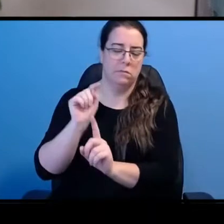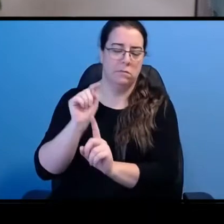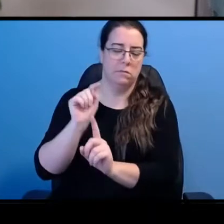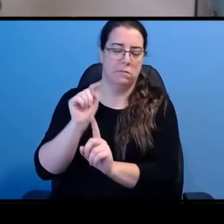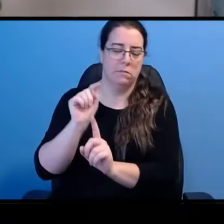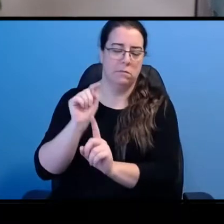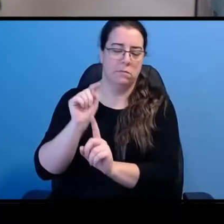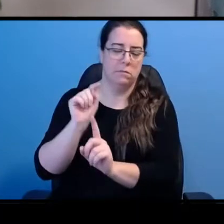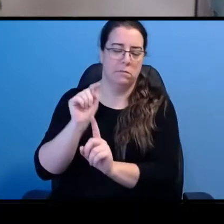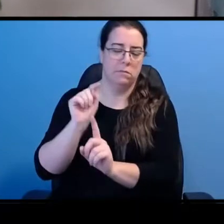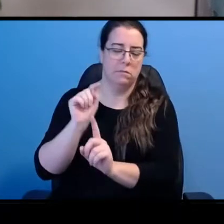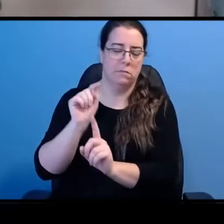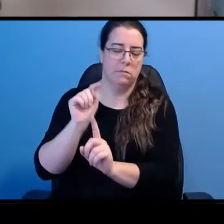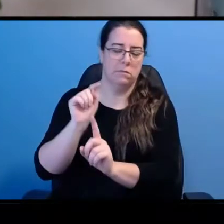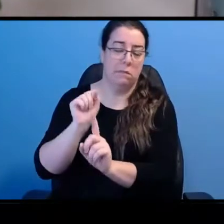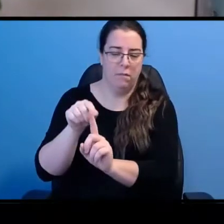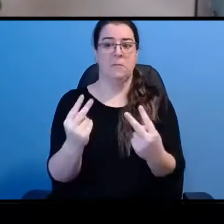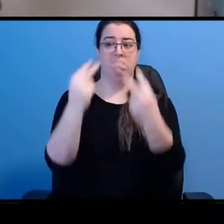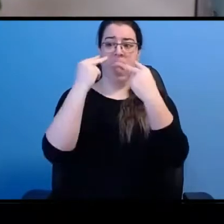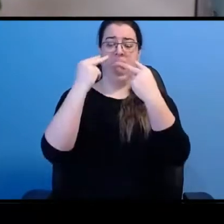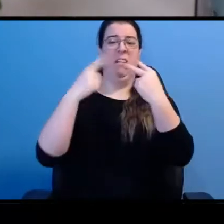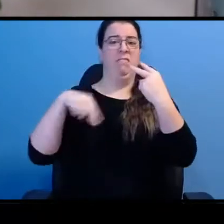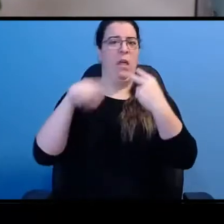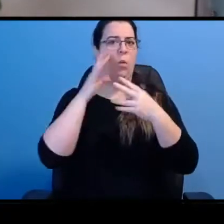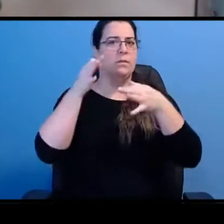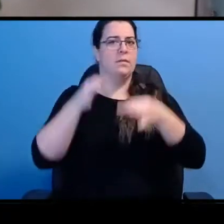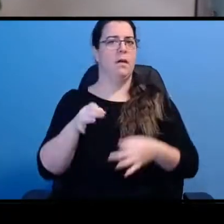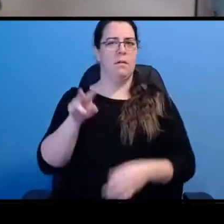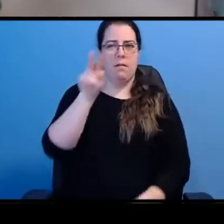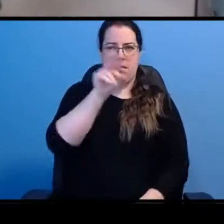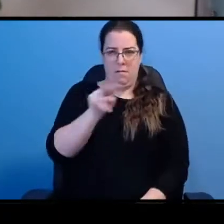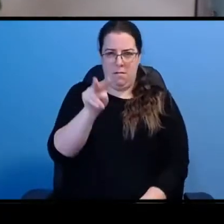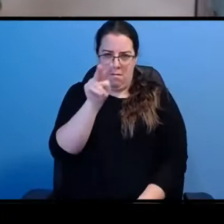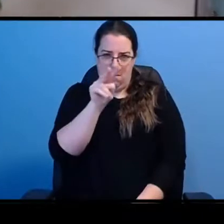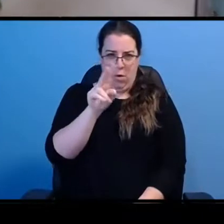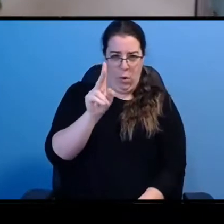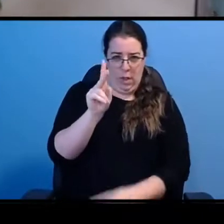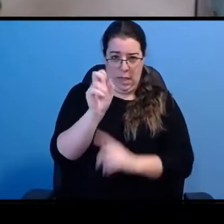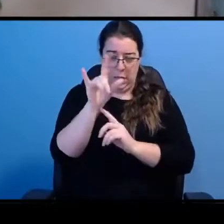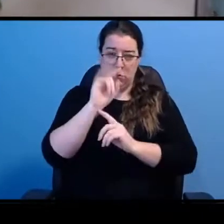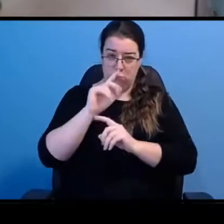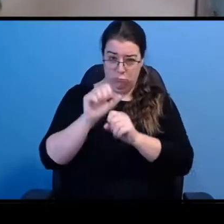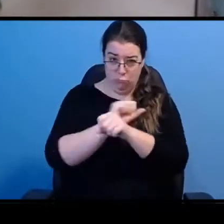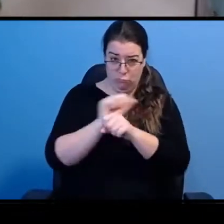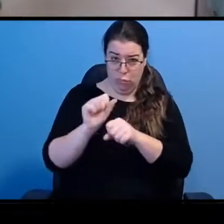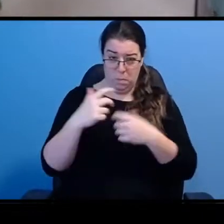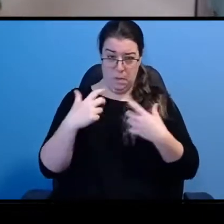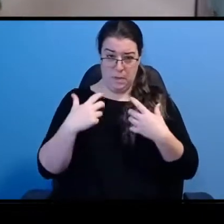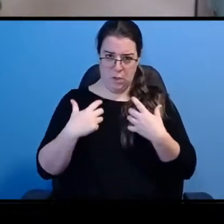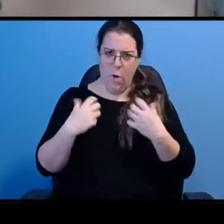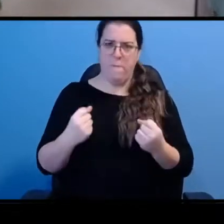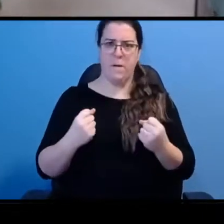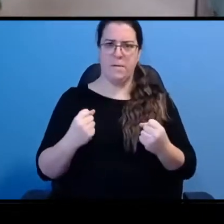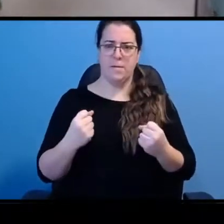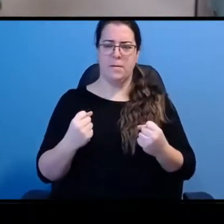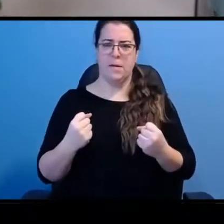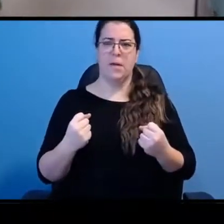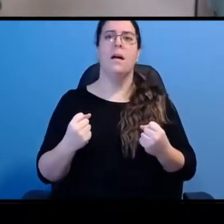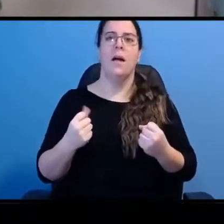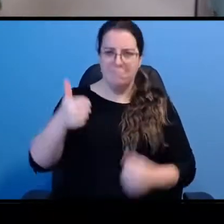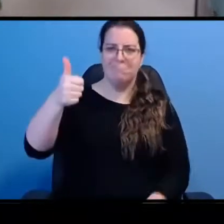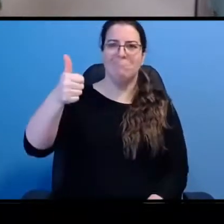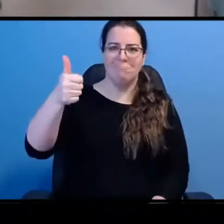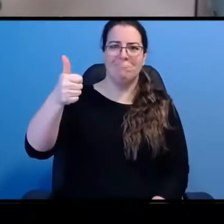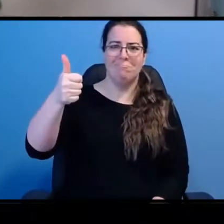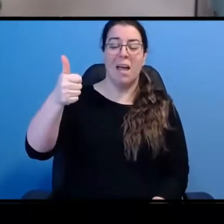And they would give you either a thumbs up or a thumbs down. And if you got a thumbs down, you had to go back in the line. And the more you did it,